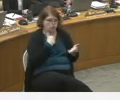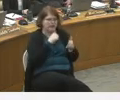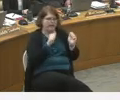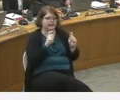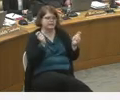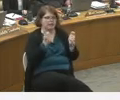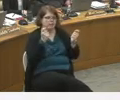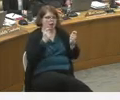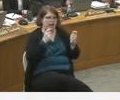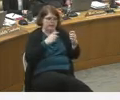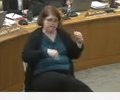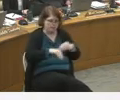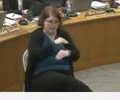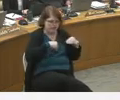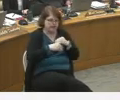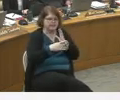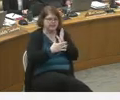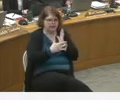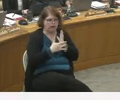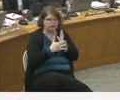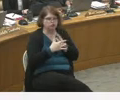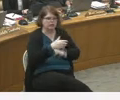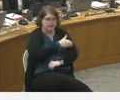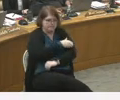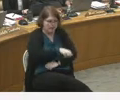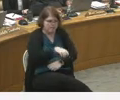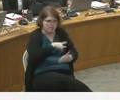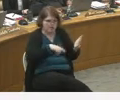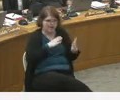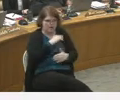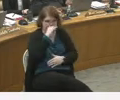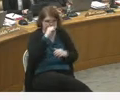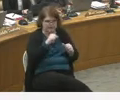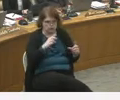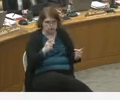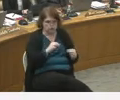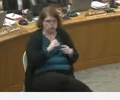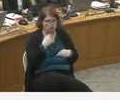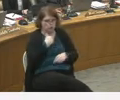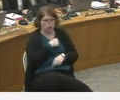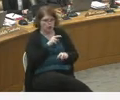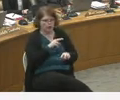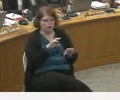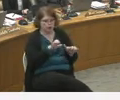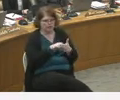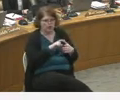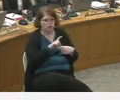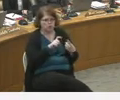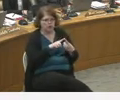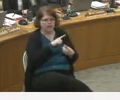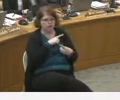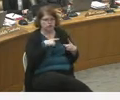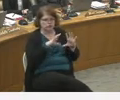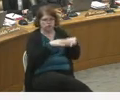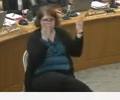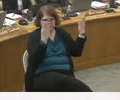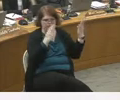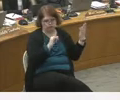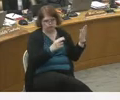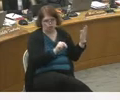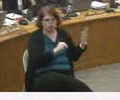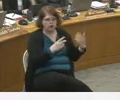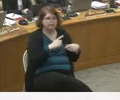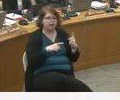Mobility technology empowerment what our kids can do so we're looking to do that once the session begins after January but